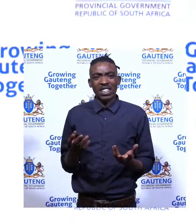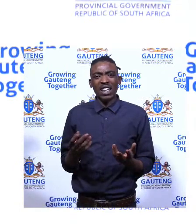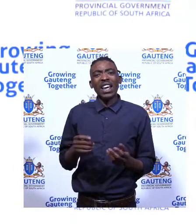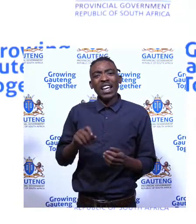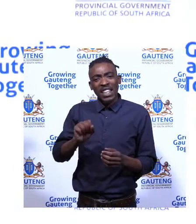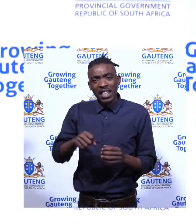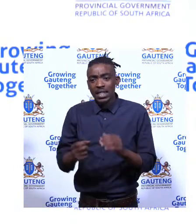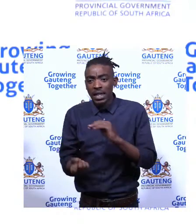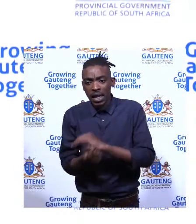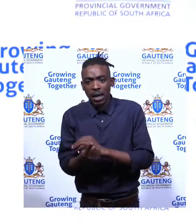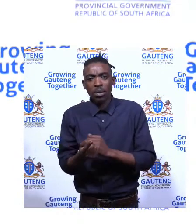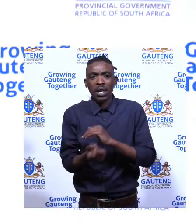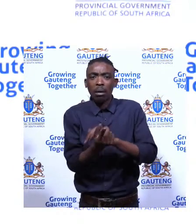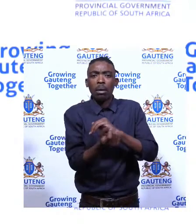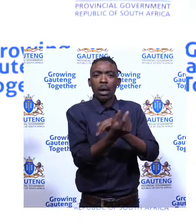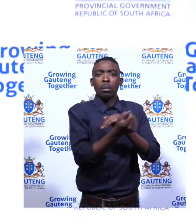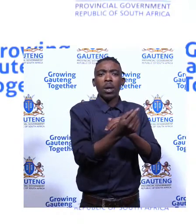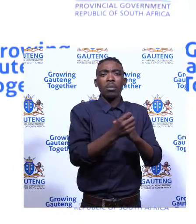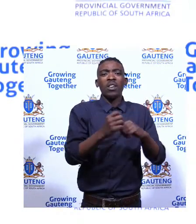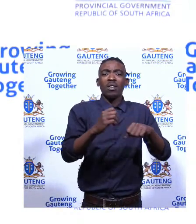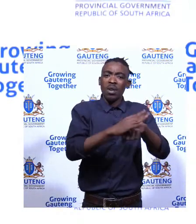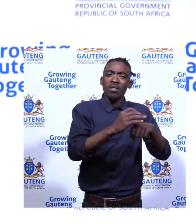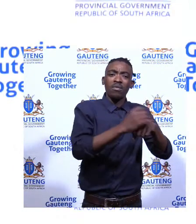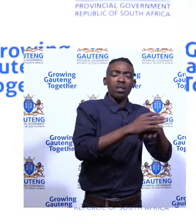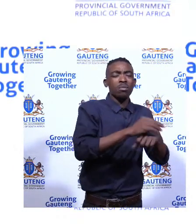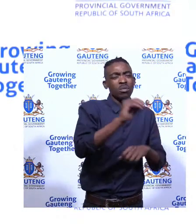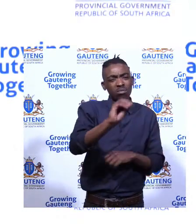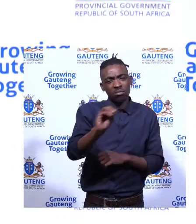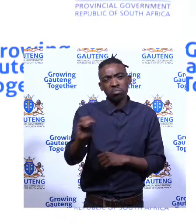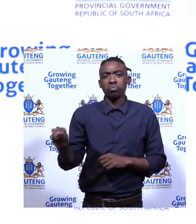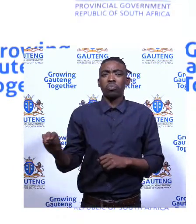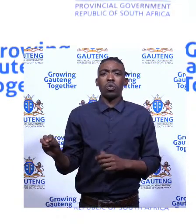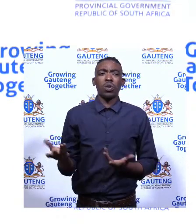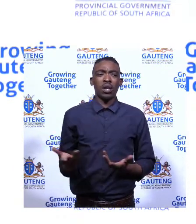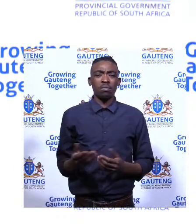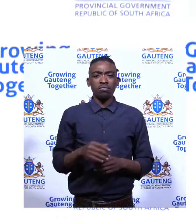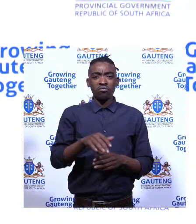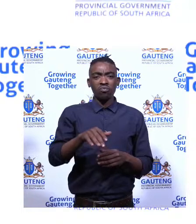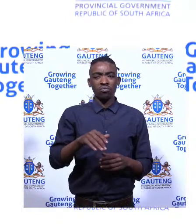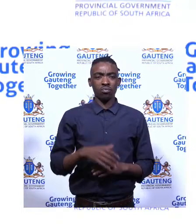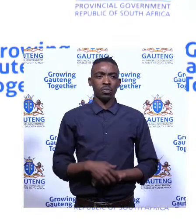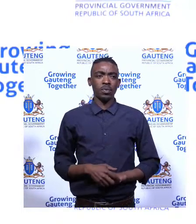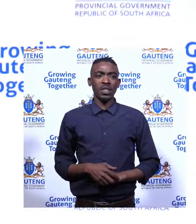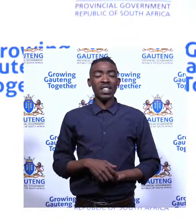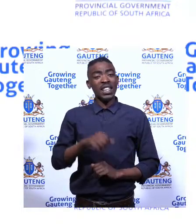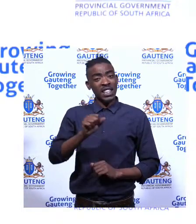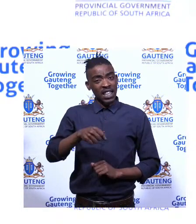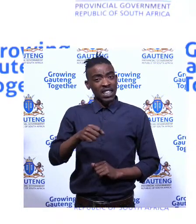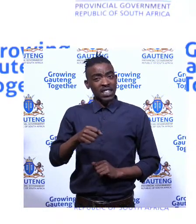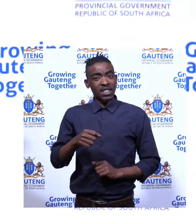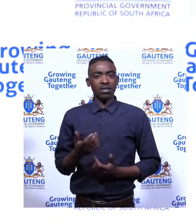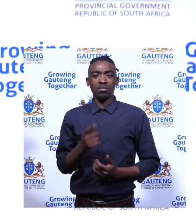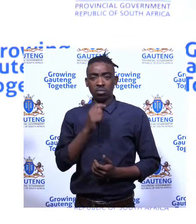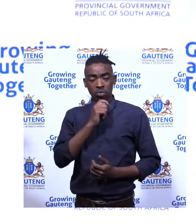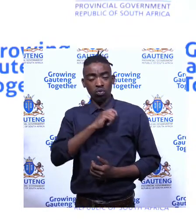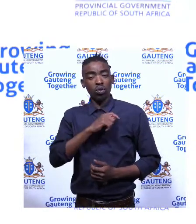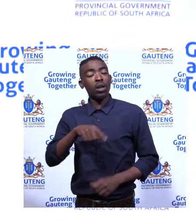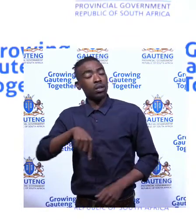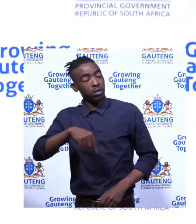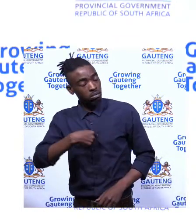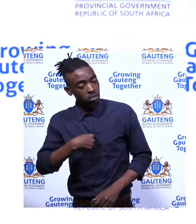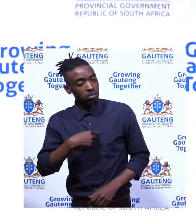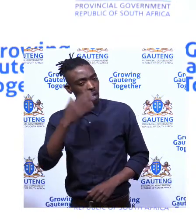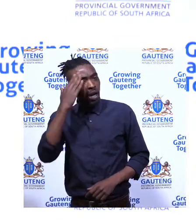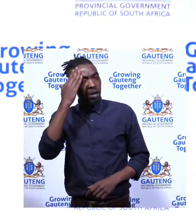new drops are still there because the pandemic is essentially everywhere. Transmissions happen randomly pretty much everywhere in the